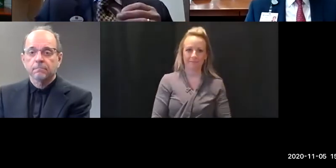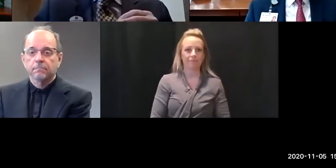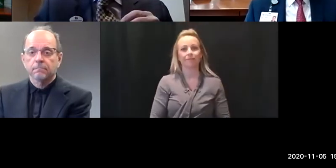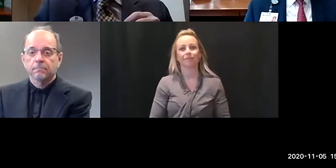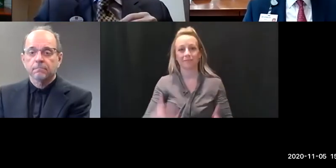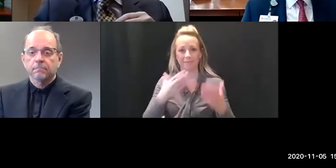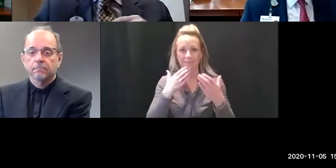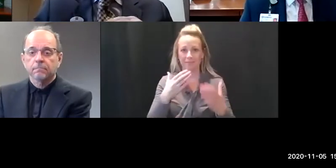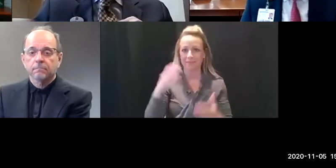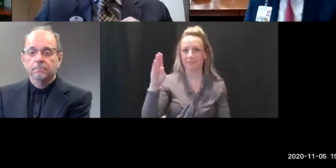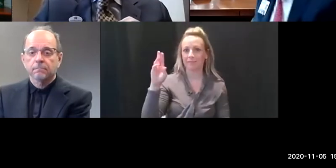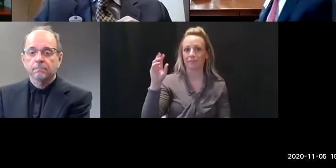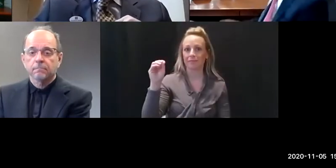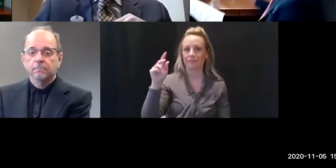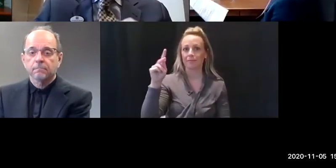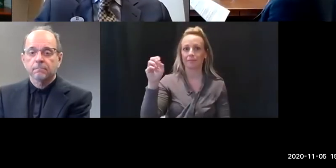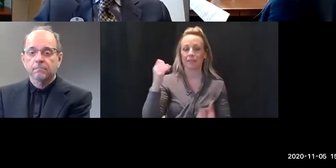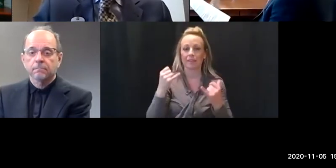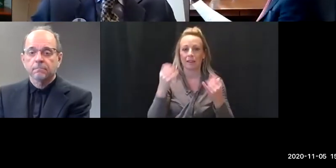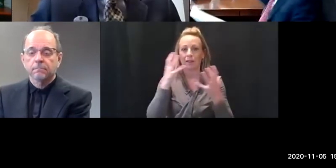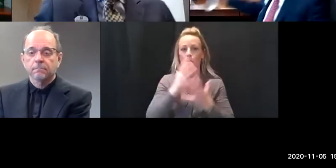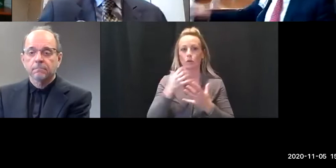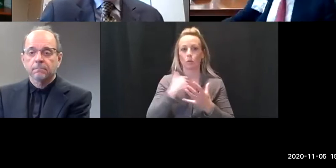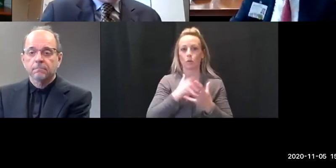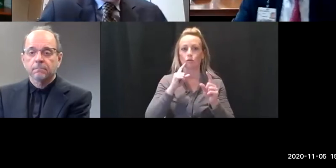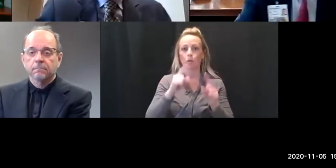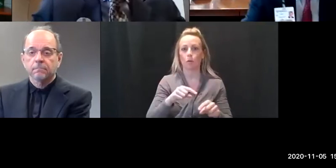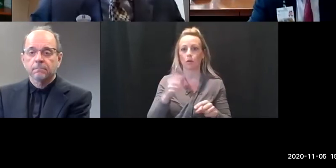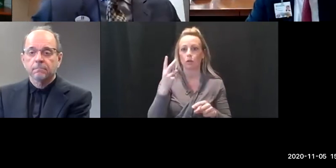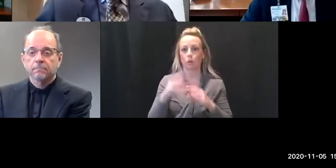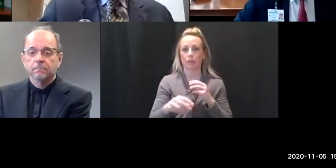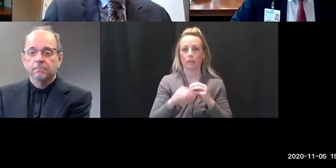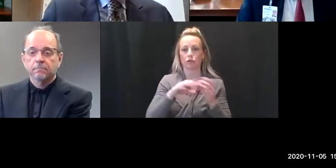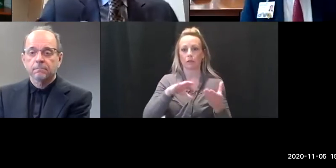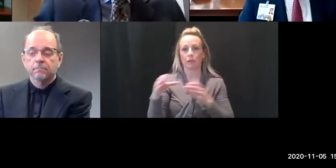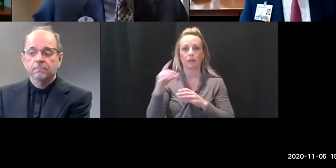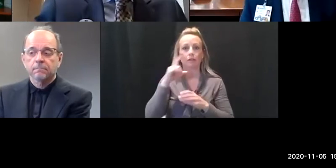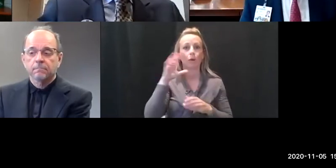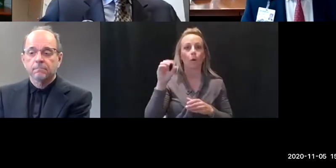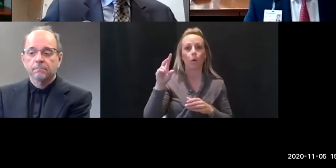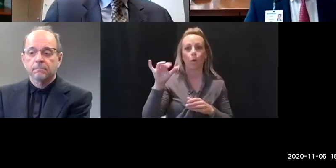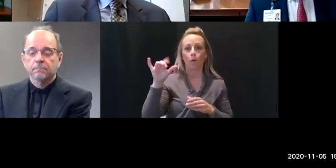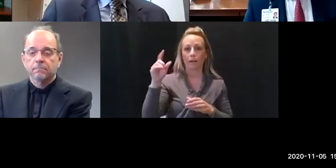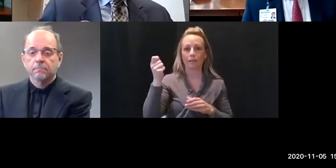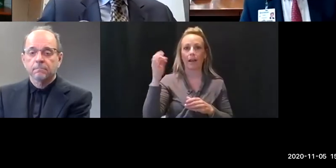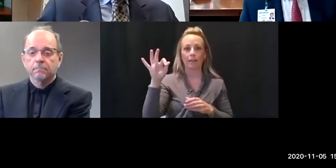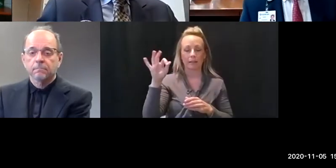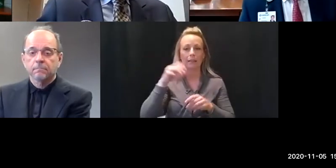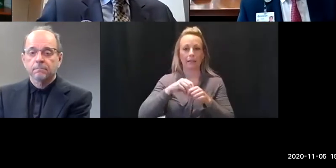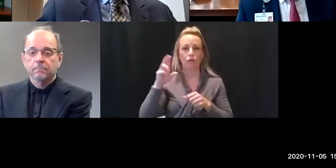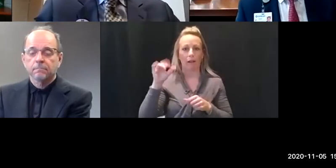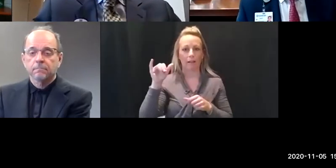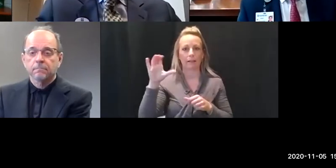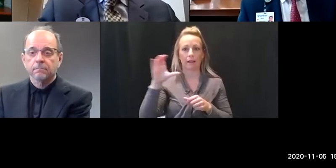Thank you, Brooke. Today, unfortunately, we are reporting 2 additional deaths from COVID-19 in Rock Island County, and